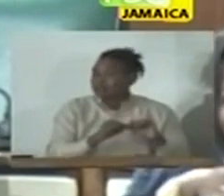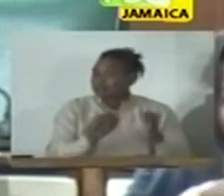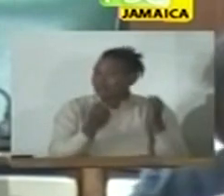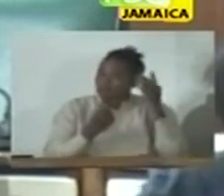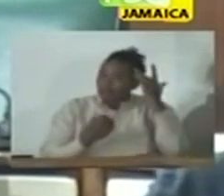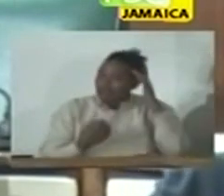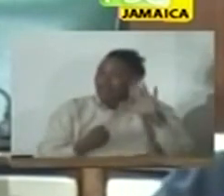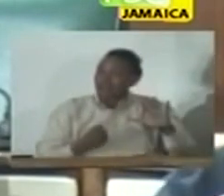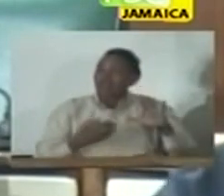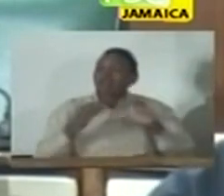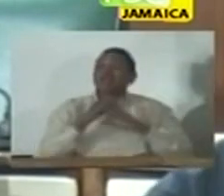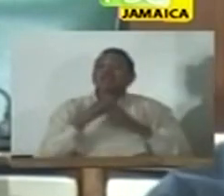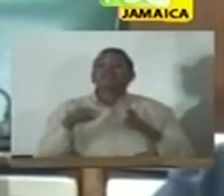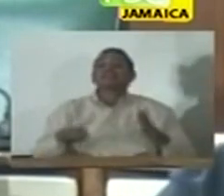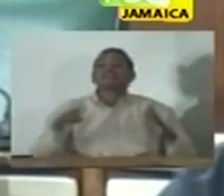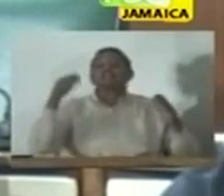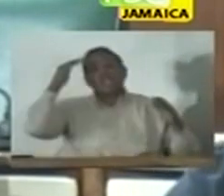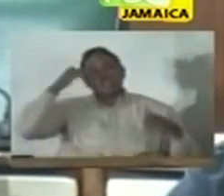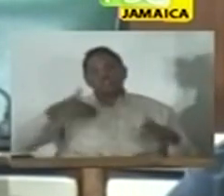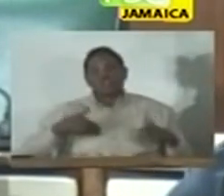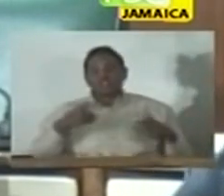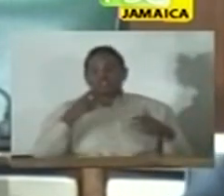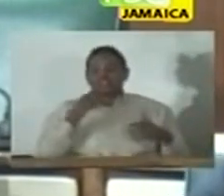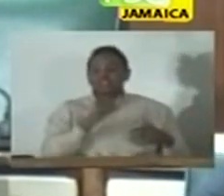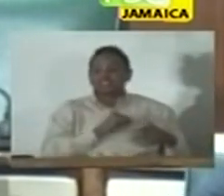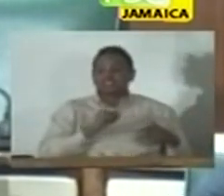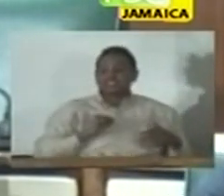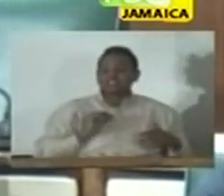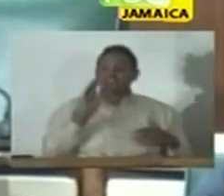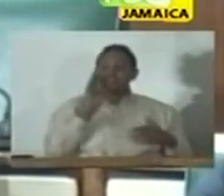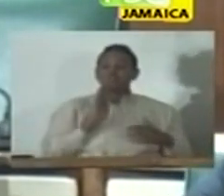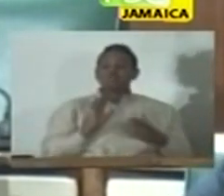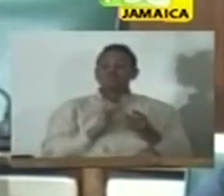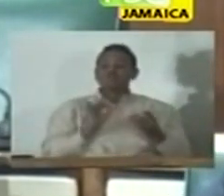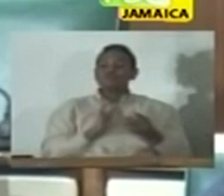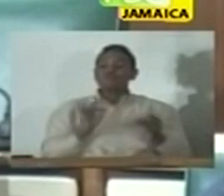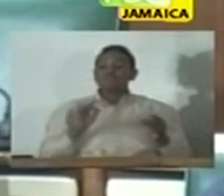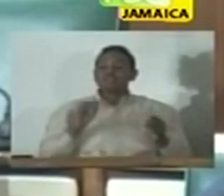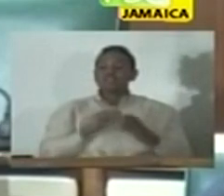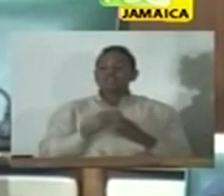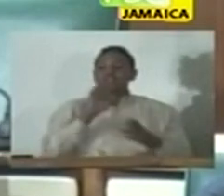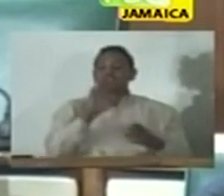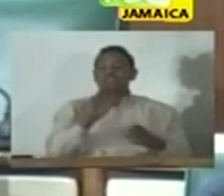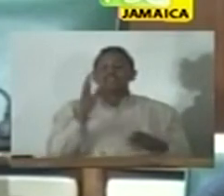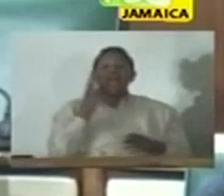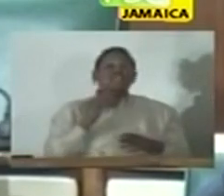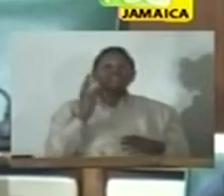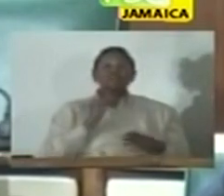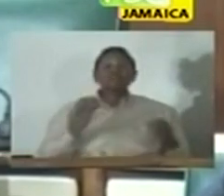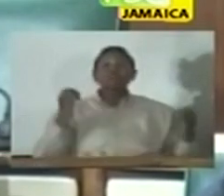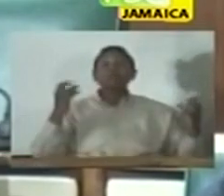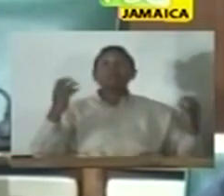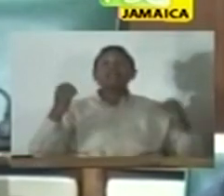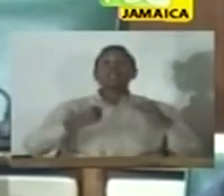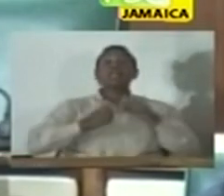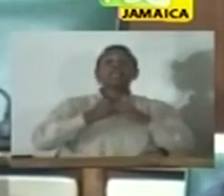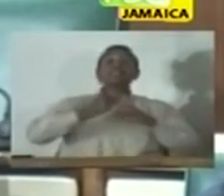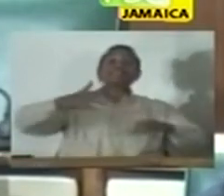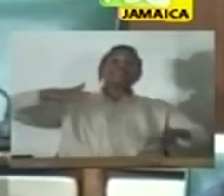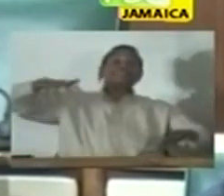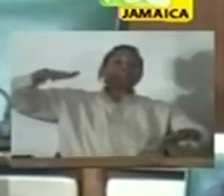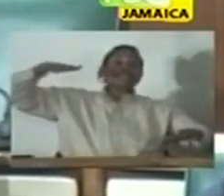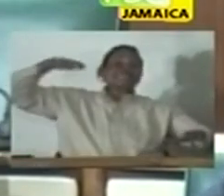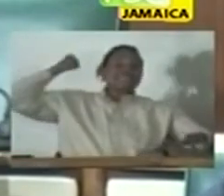because in these introductions that Senator Brown makes, in his great experience as a long-standing